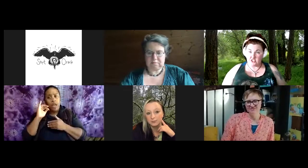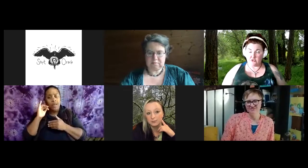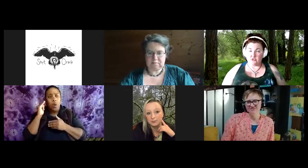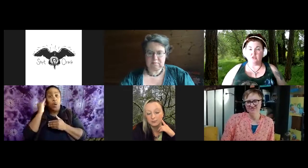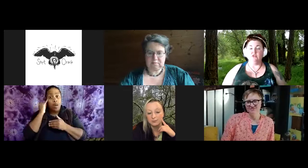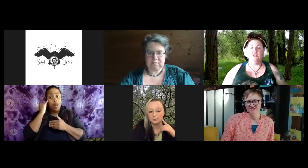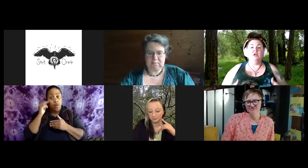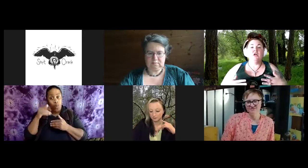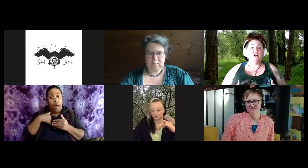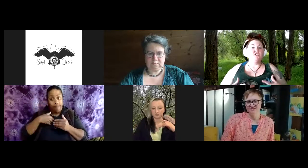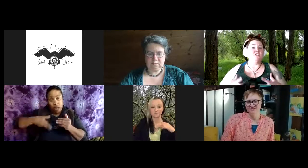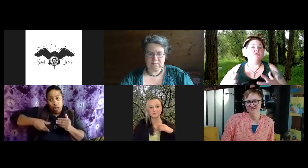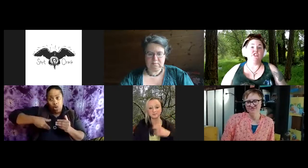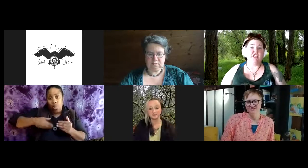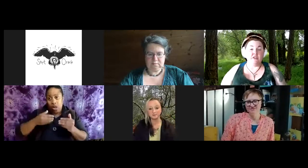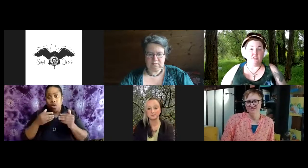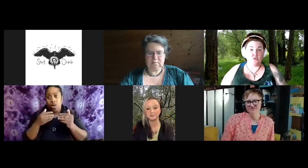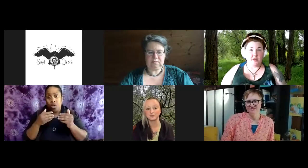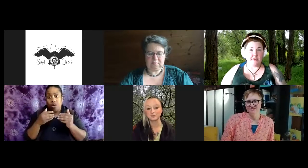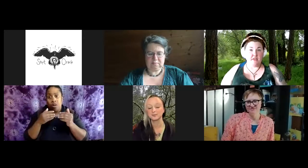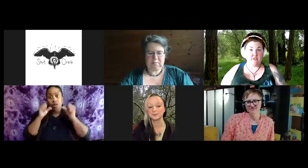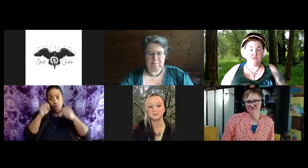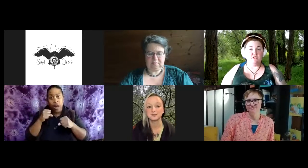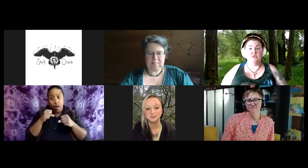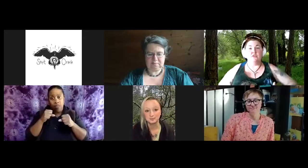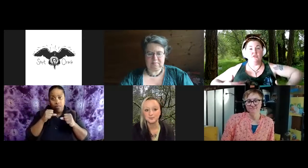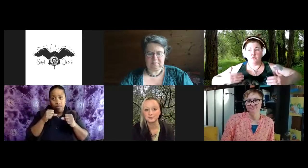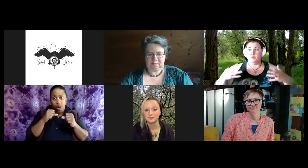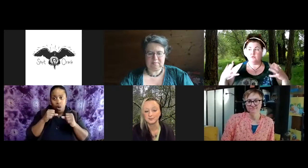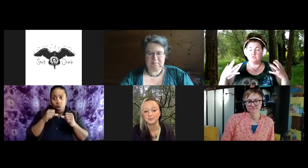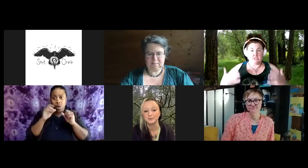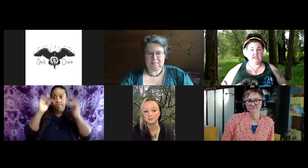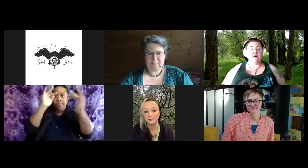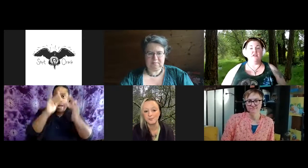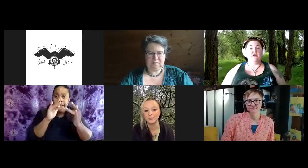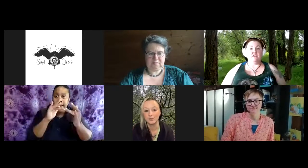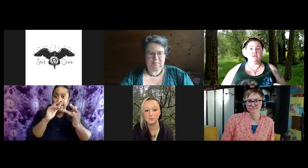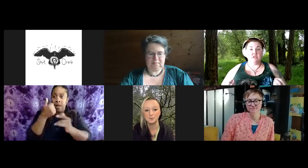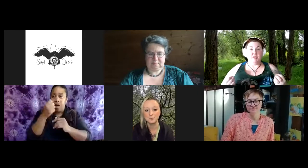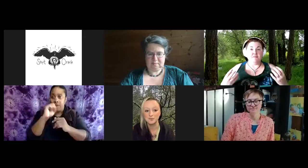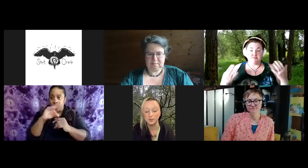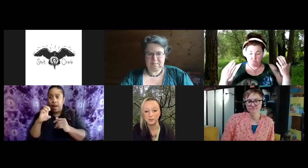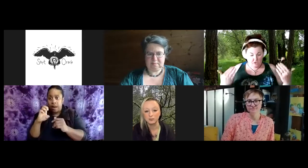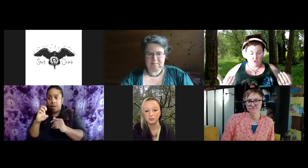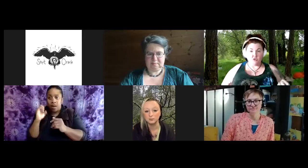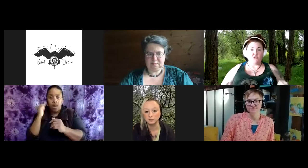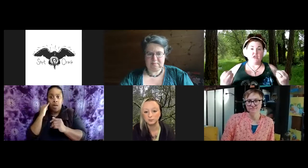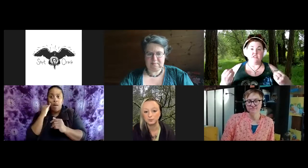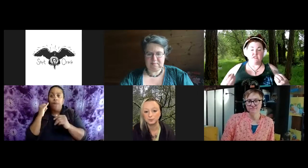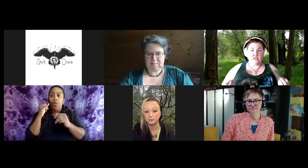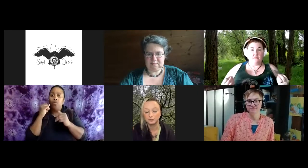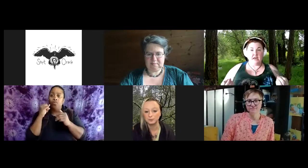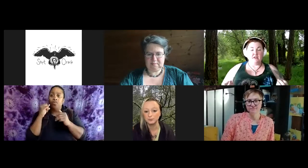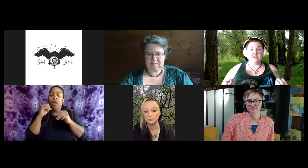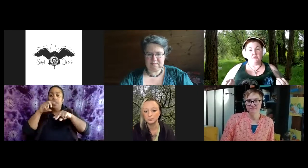the intention to do so, consciously reach out as well now. So if you sit down and close